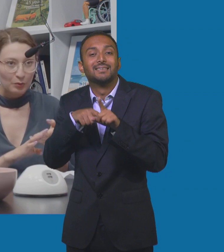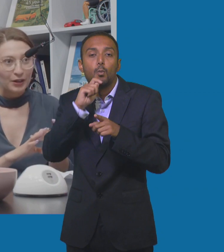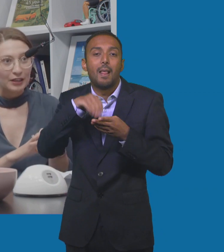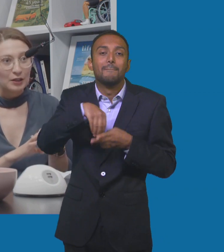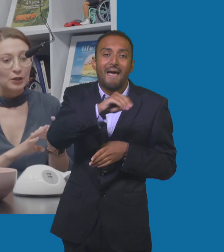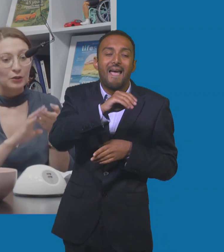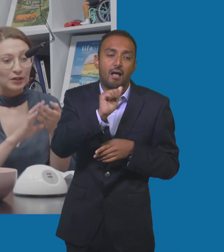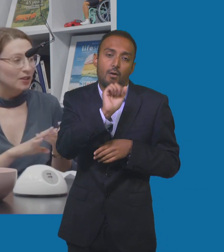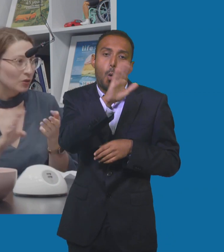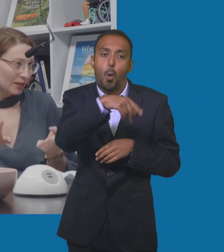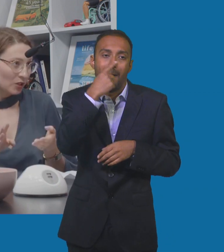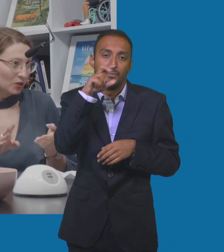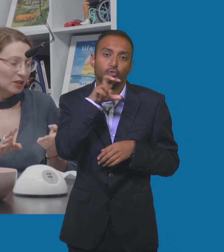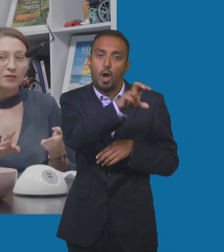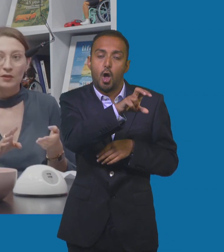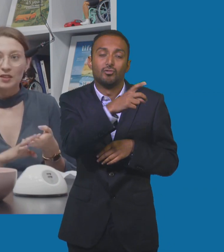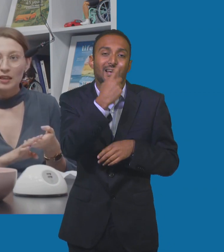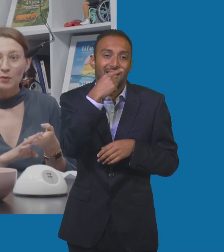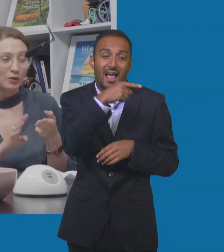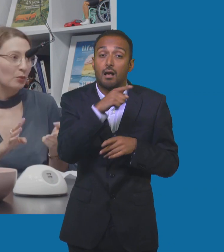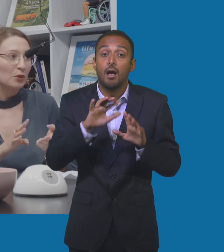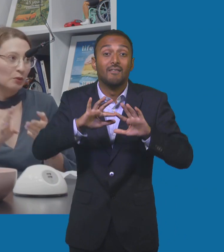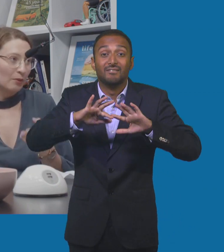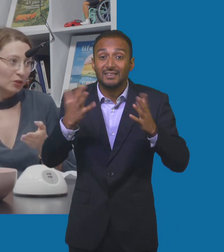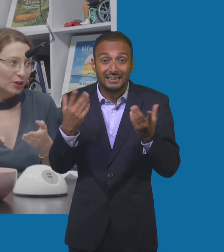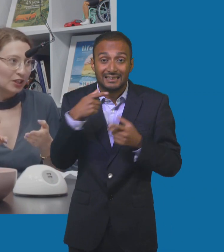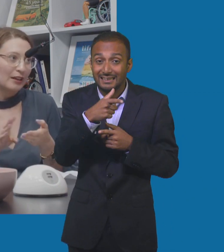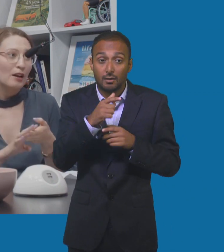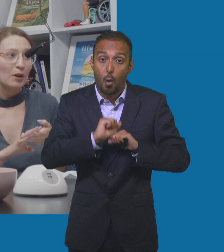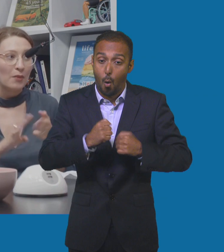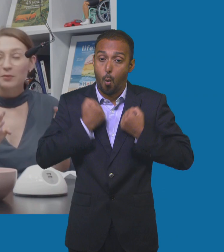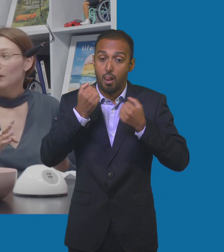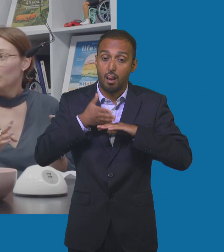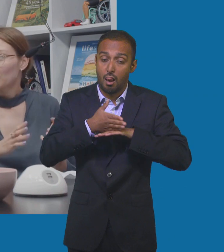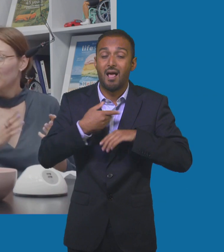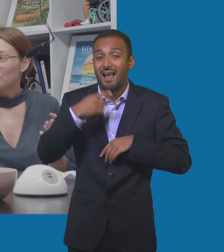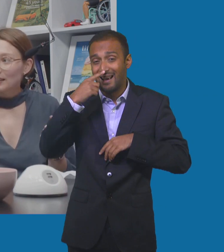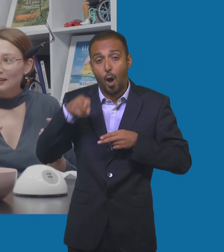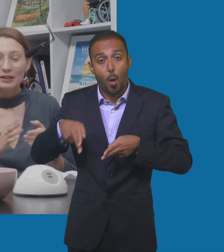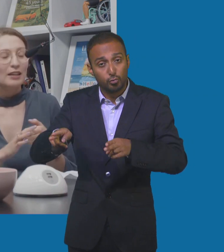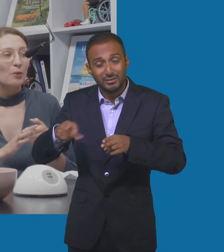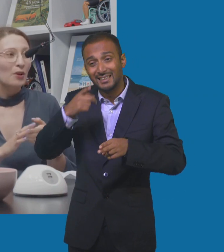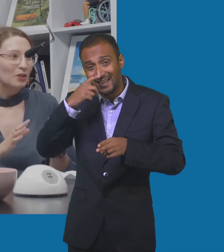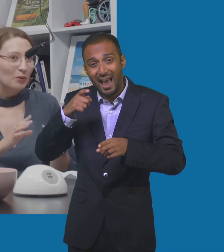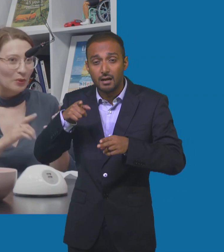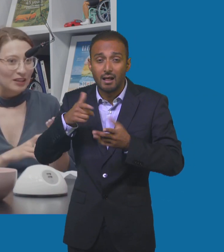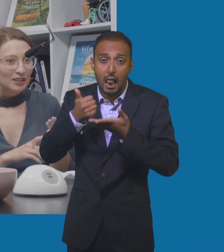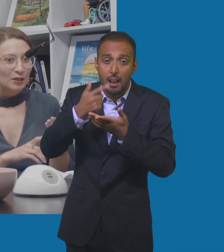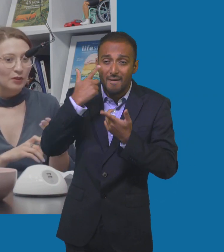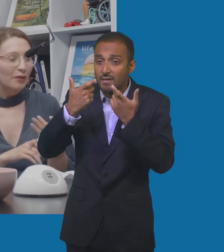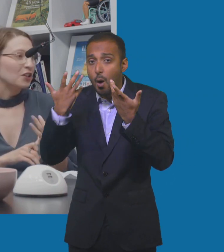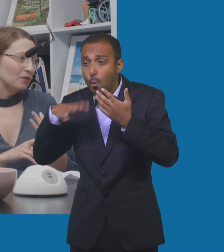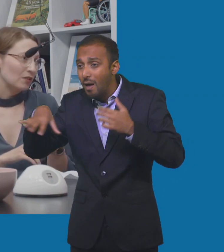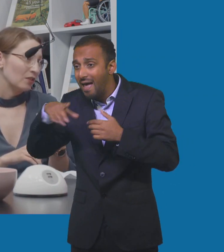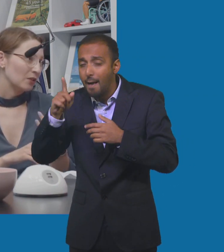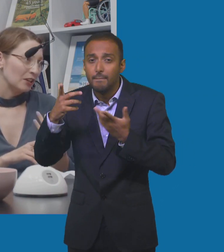don't have off-street parking, you can still transition to an EV on the scheme. It will support you with public charging, but it might be a little bit more inconvenient. We're also waiting to